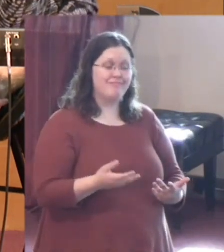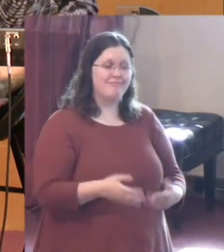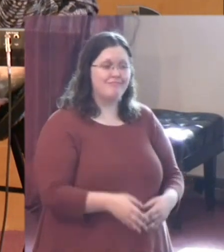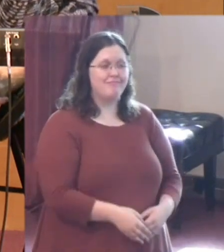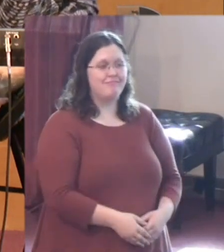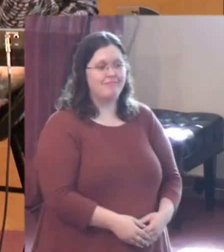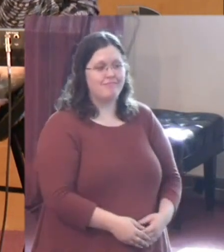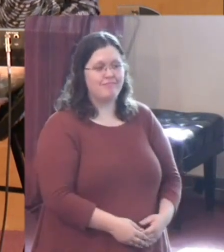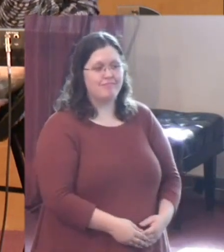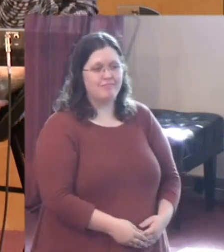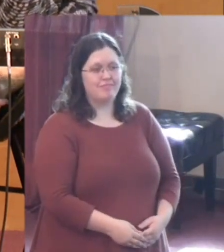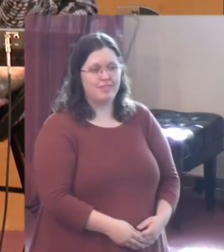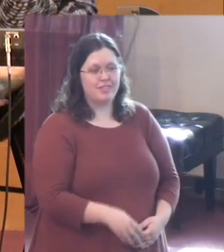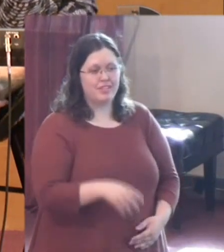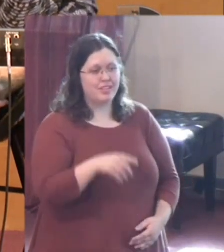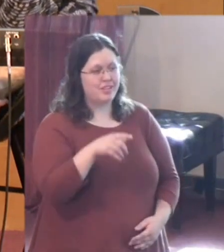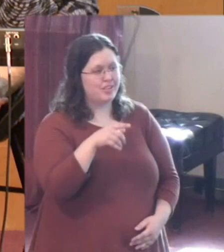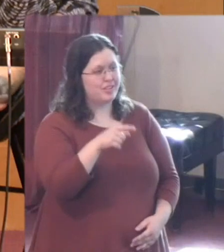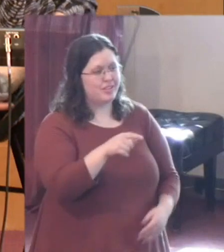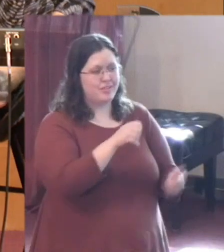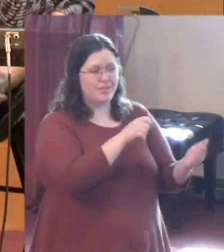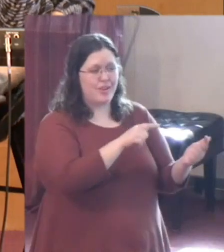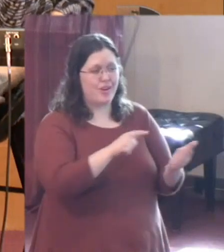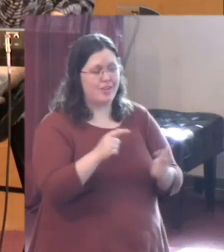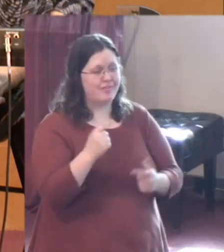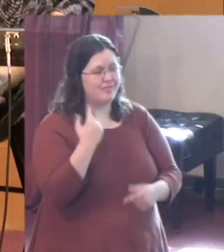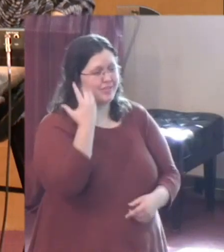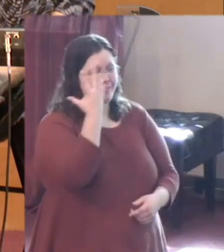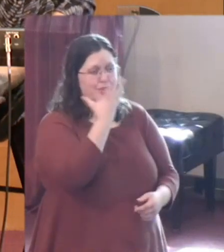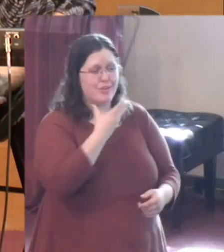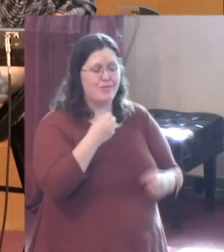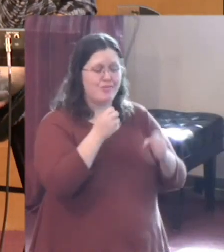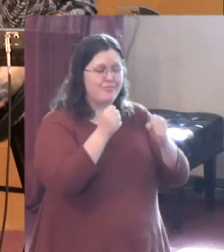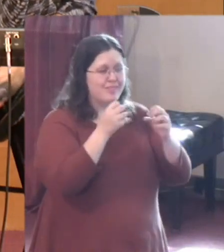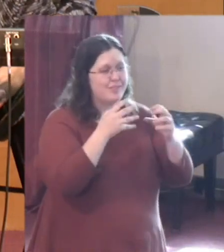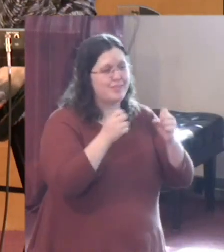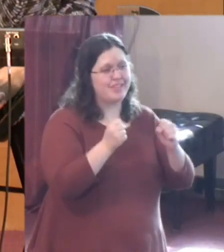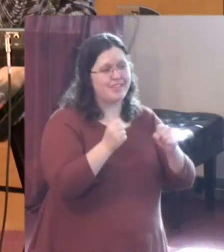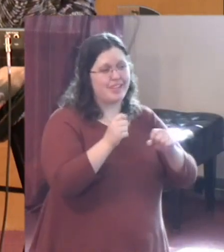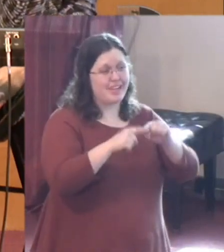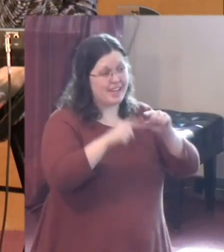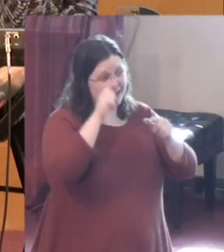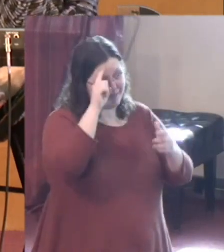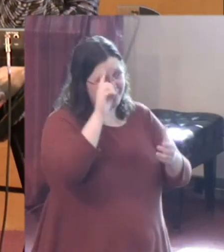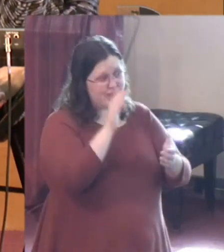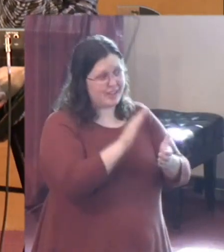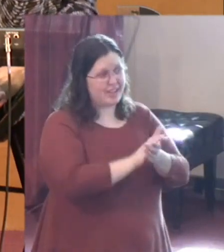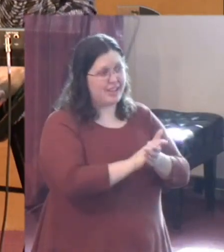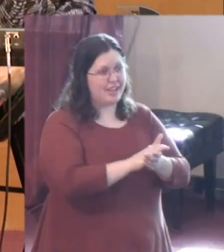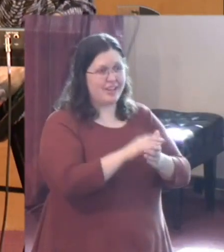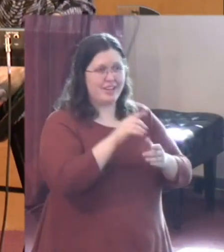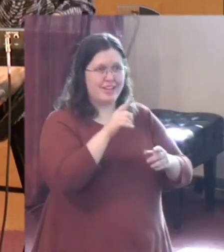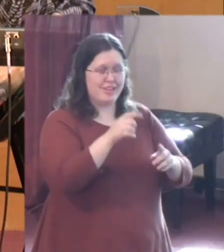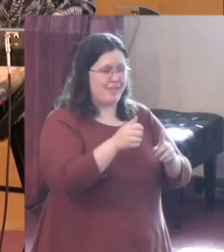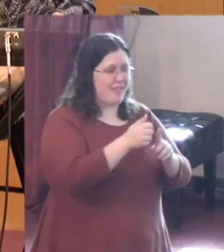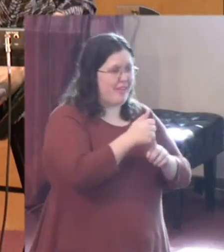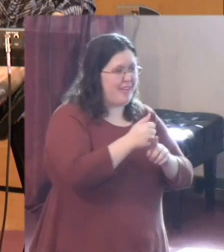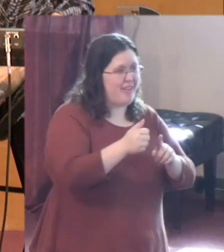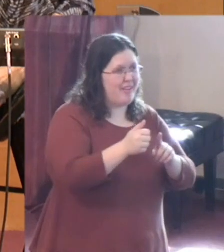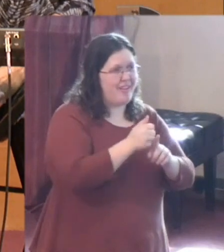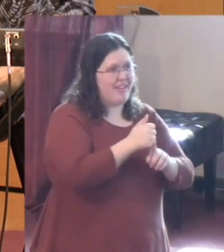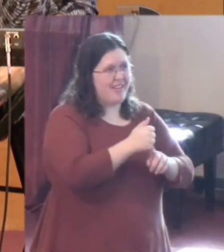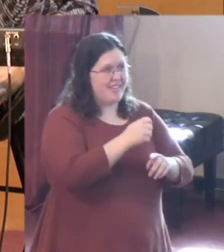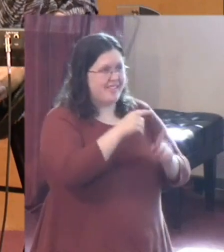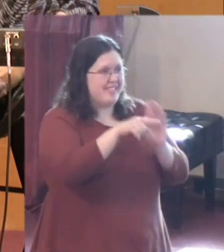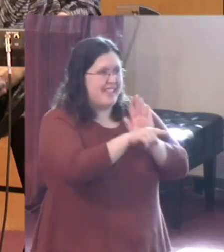from up here, you're all absolutely beautiful, amazing. I can't believe any of you are beating yourselves up for anything. So